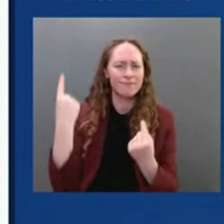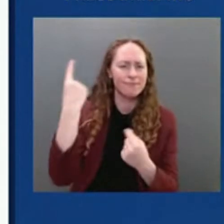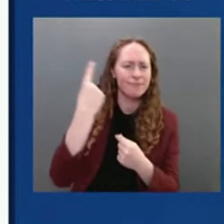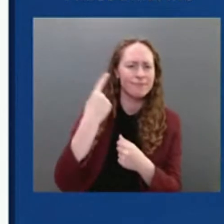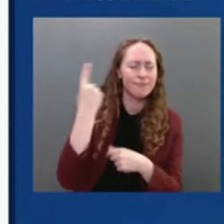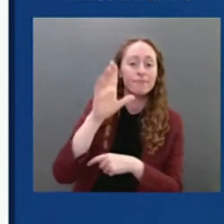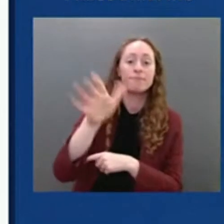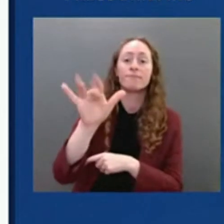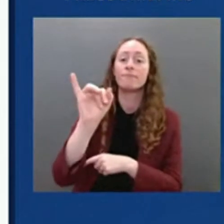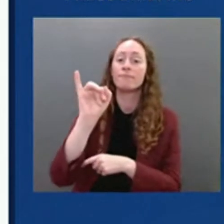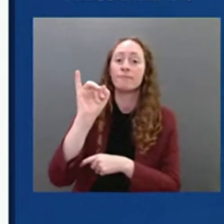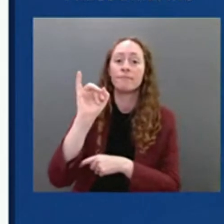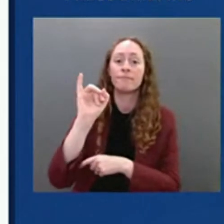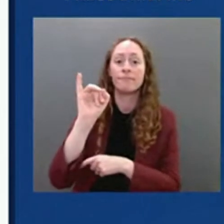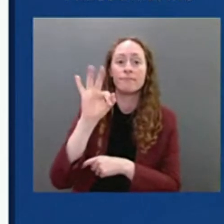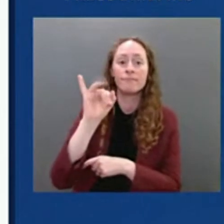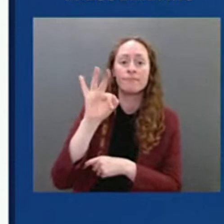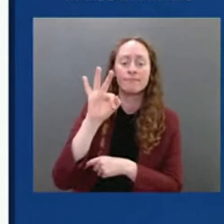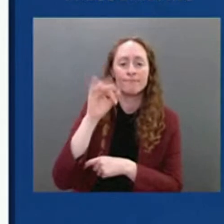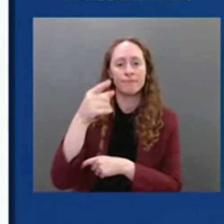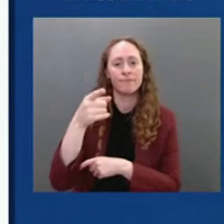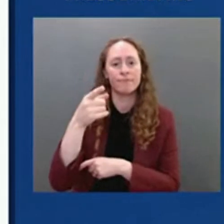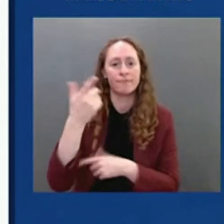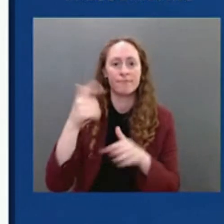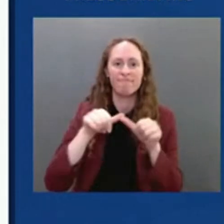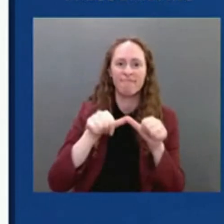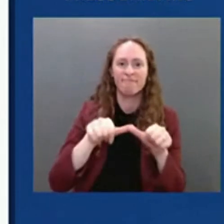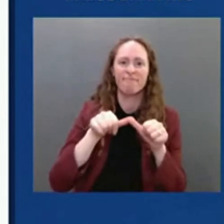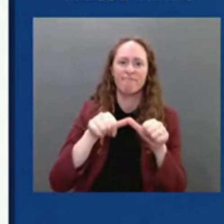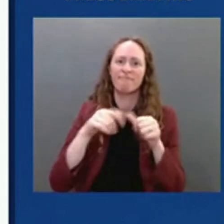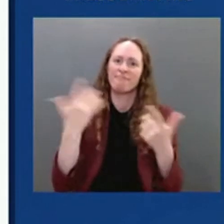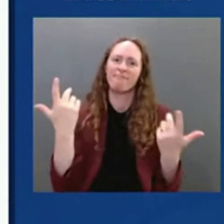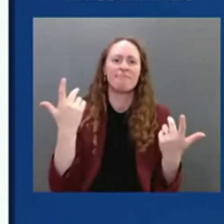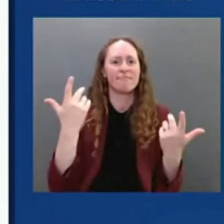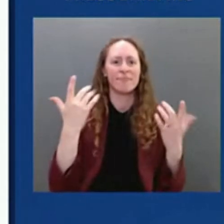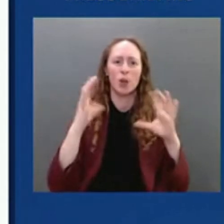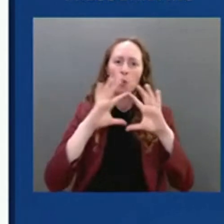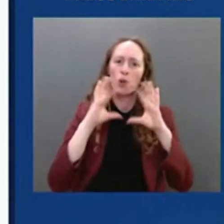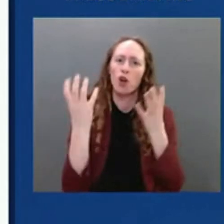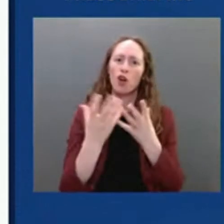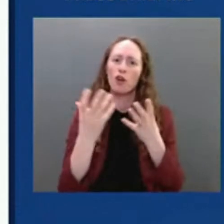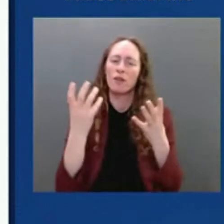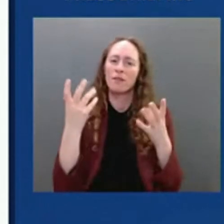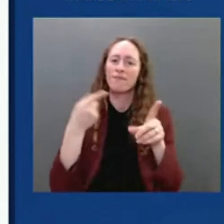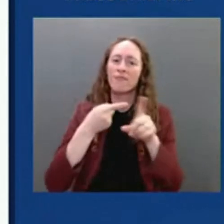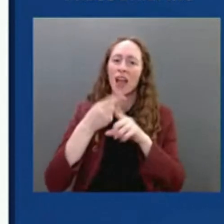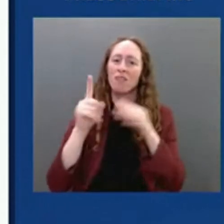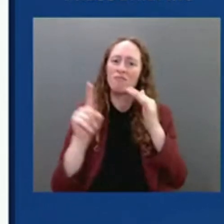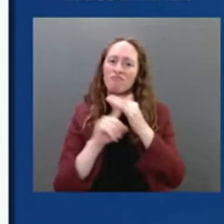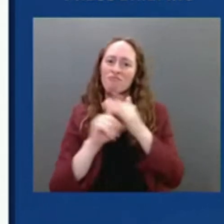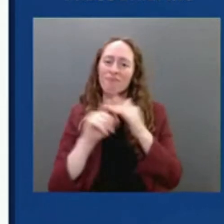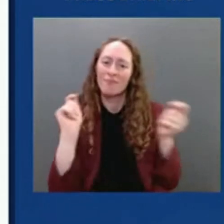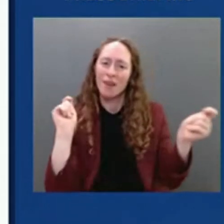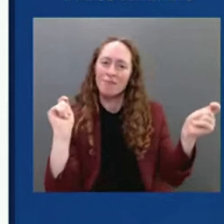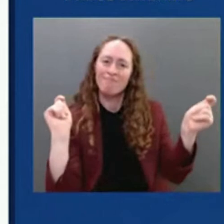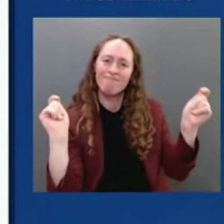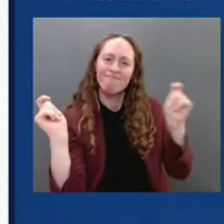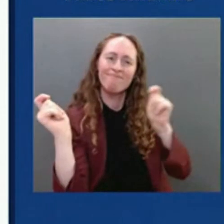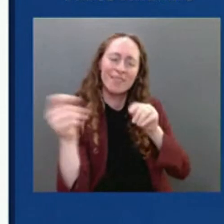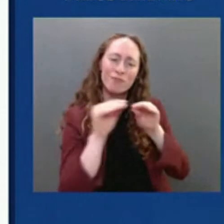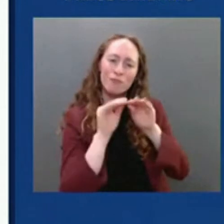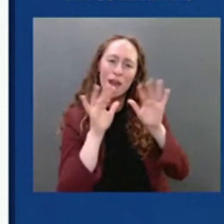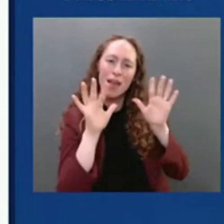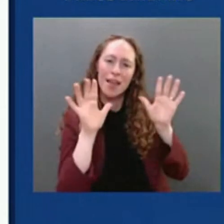We should not let it disrupt our lives, but we cannot deny that it is a reality that